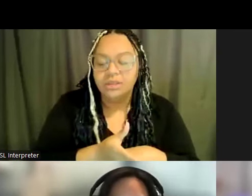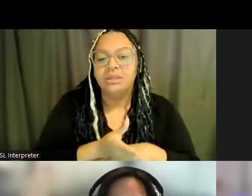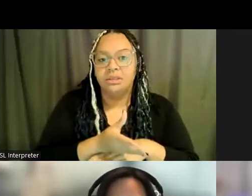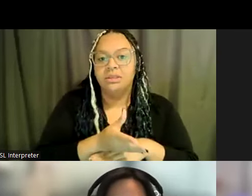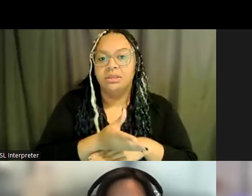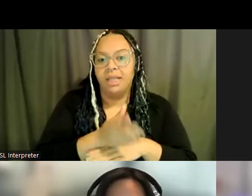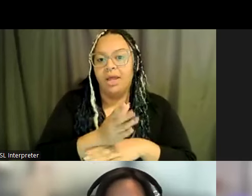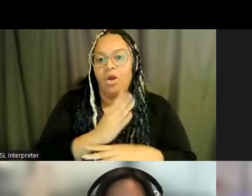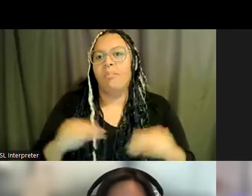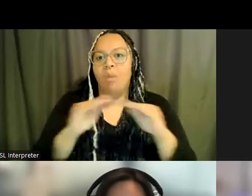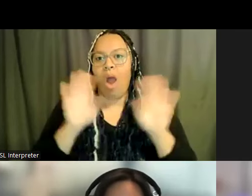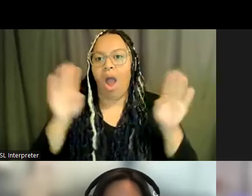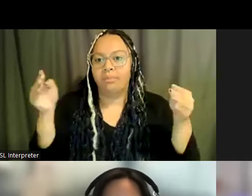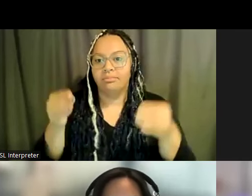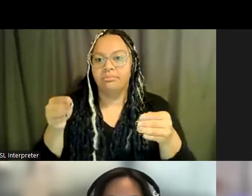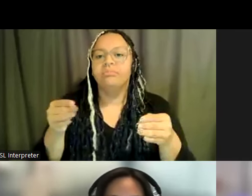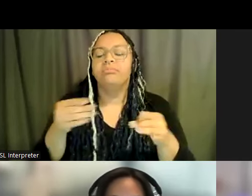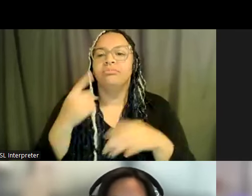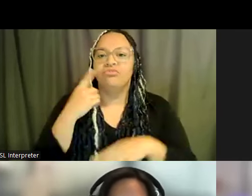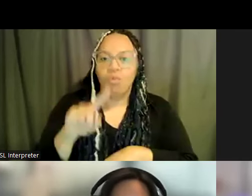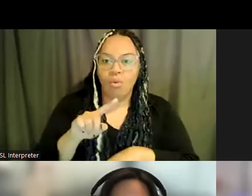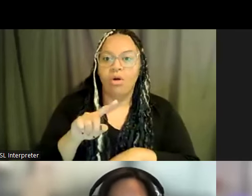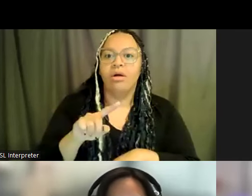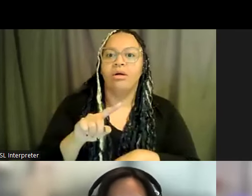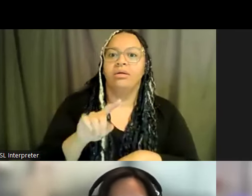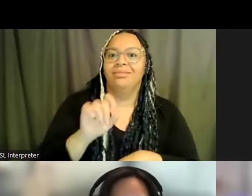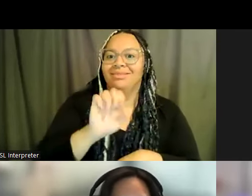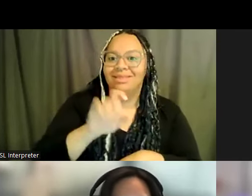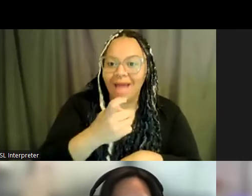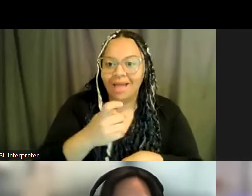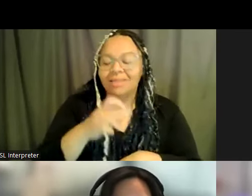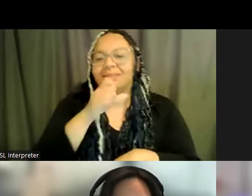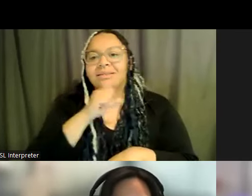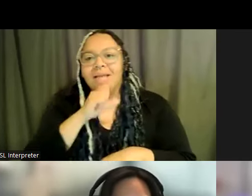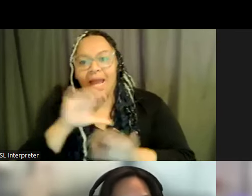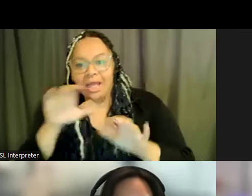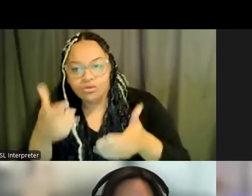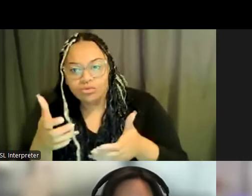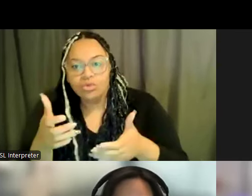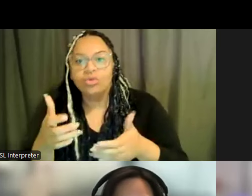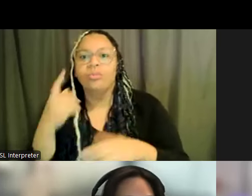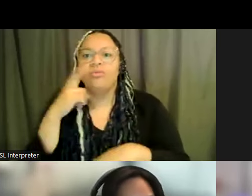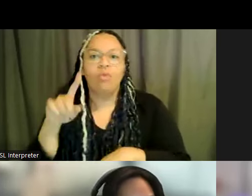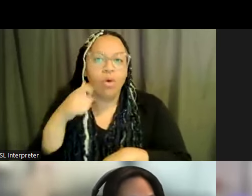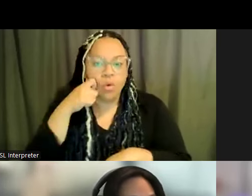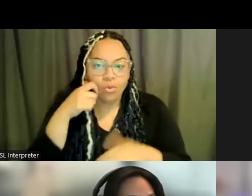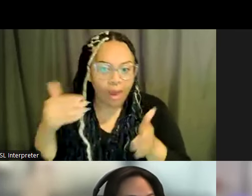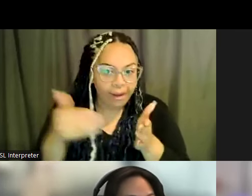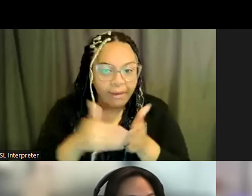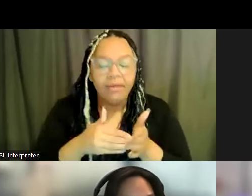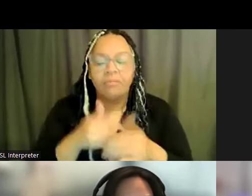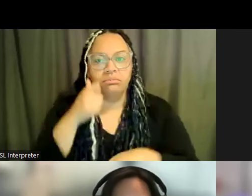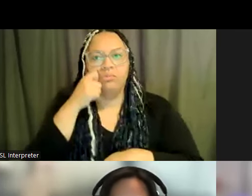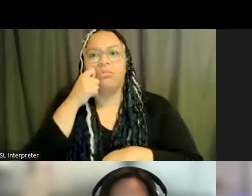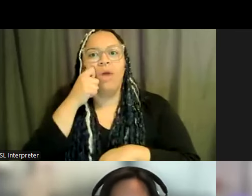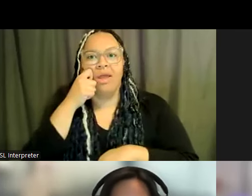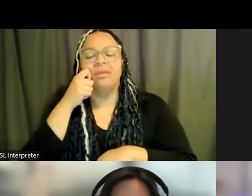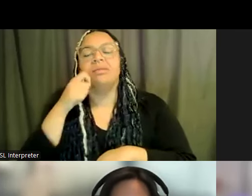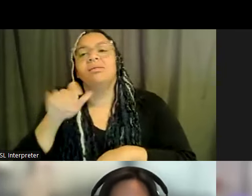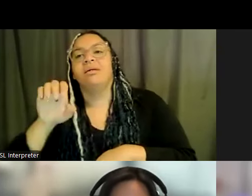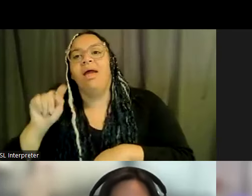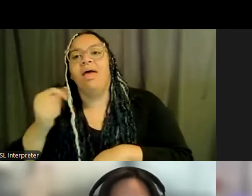towards sex, geared towards age groups, geared towards race ethnicity that we've seen previously in the